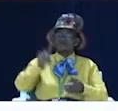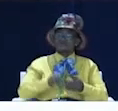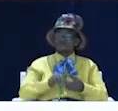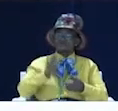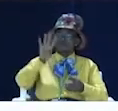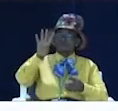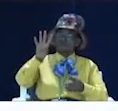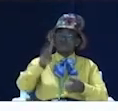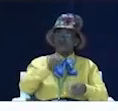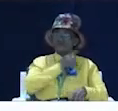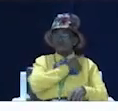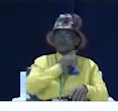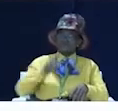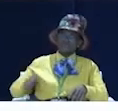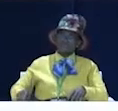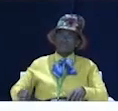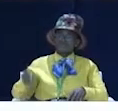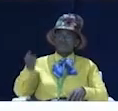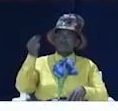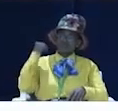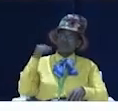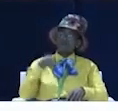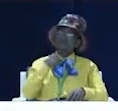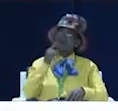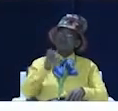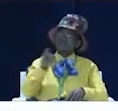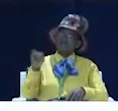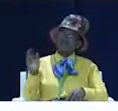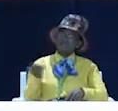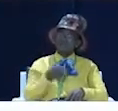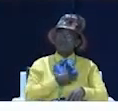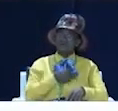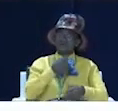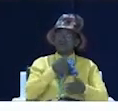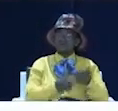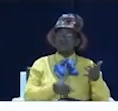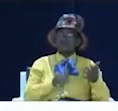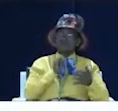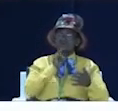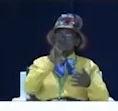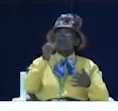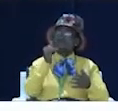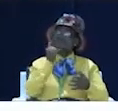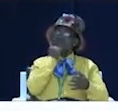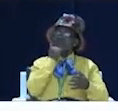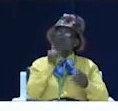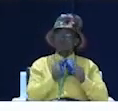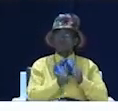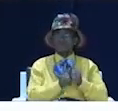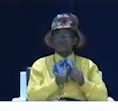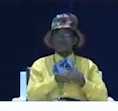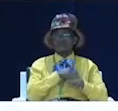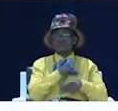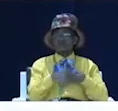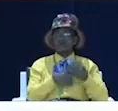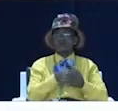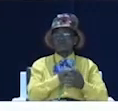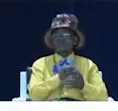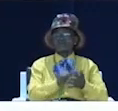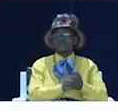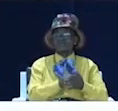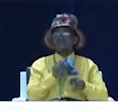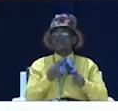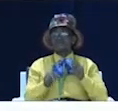David was telling us, what's wrong with all these people who are saying that we are going to deal with